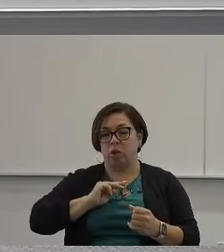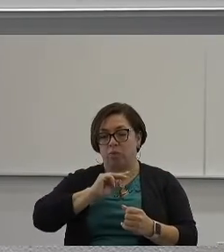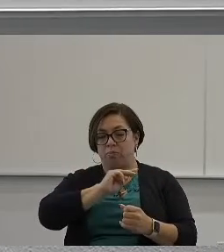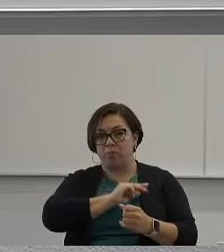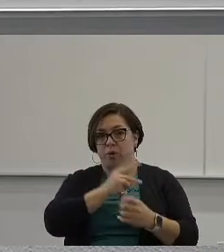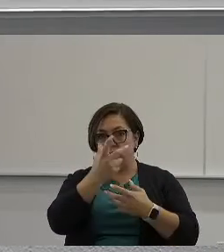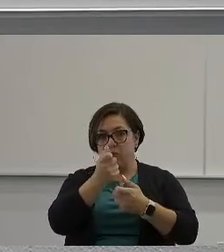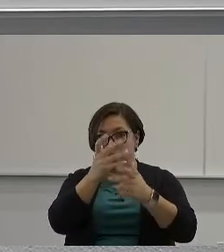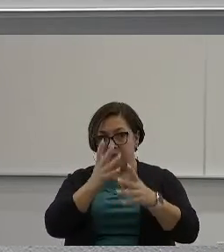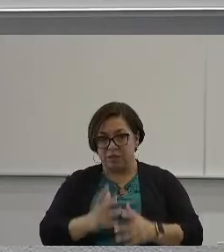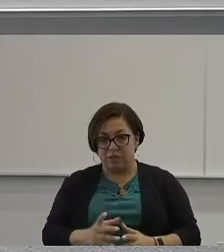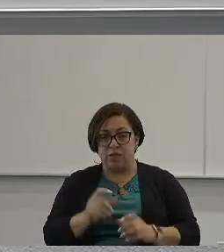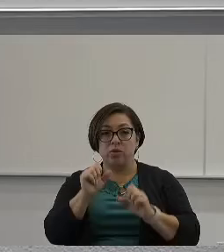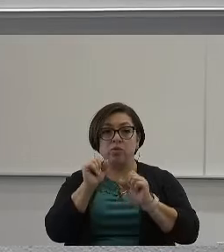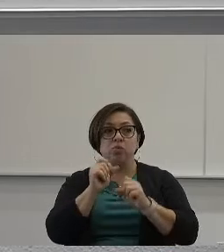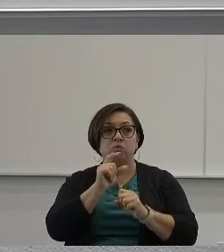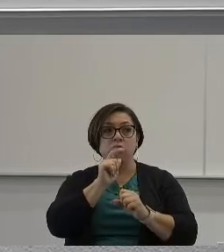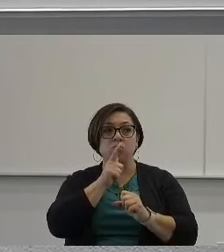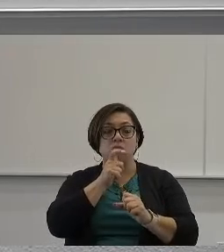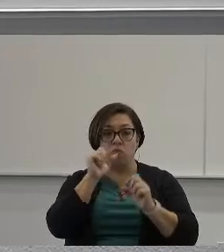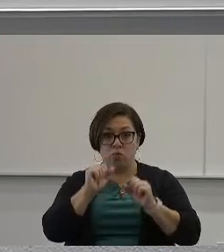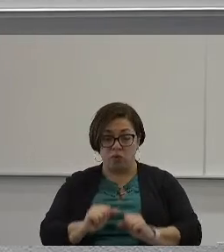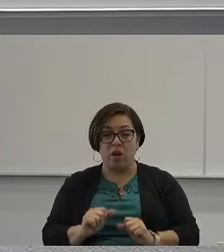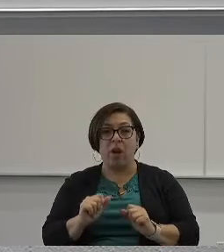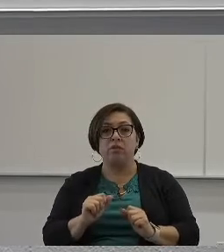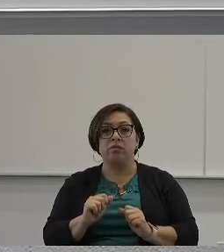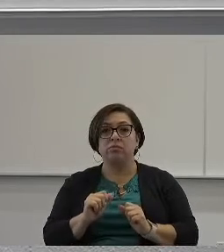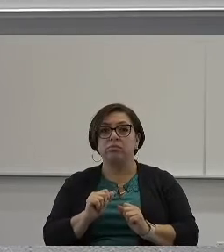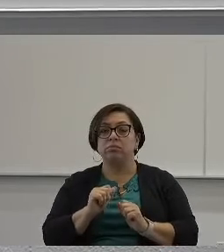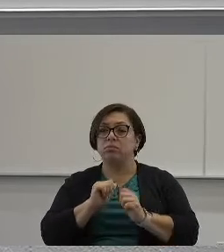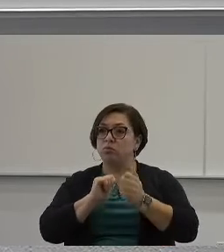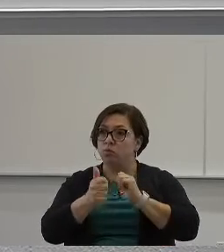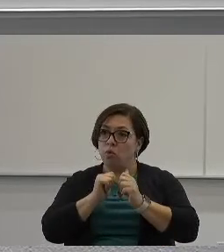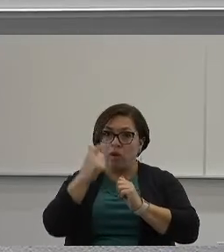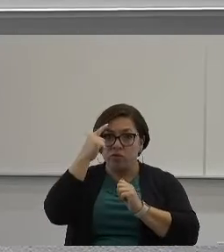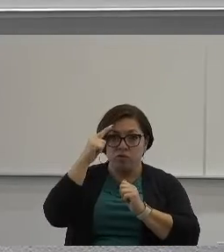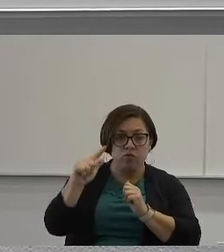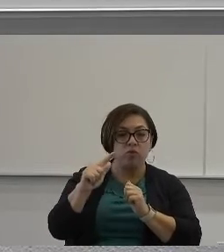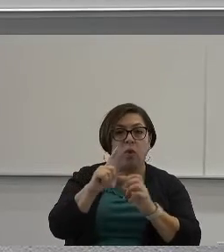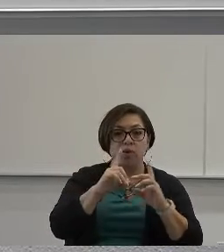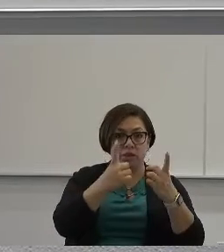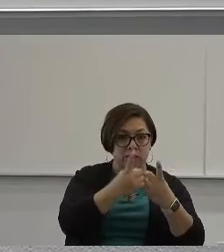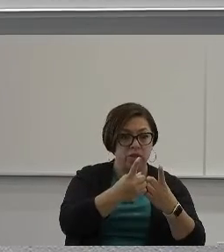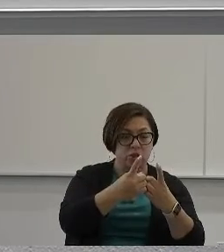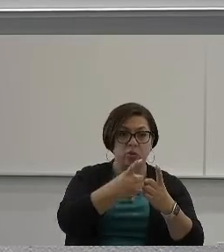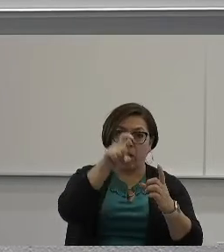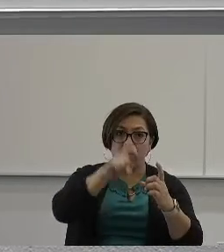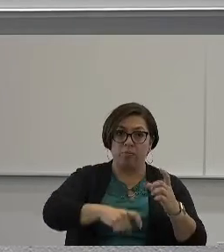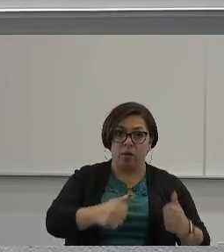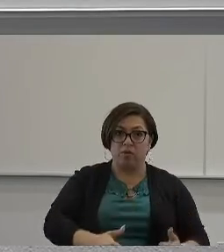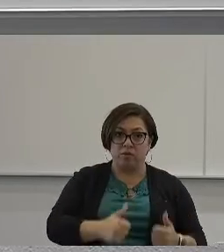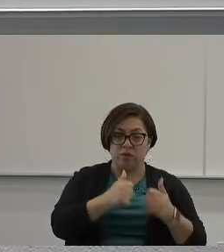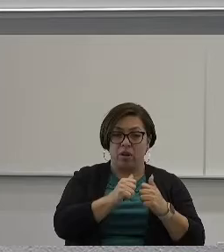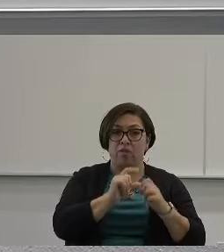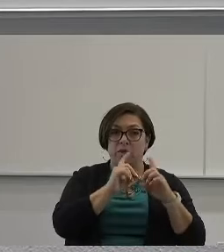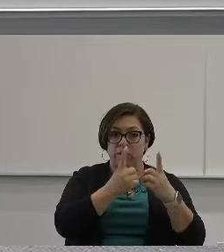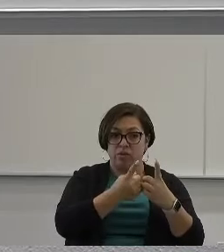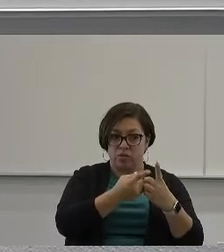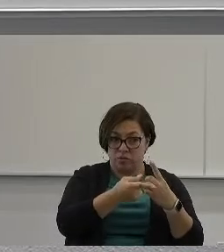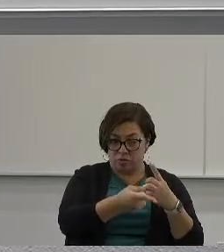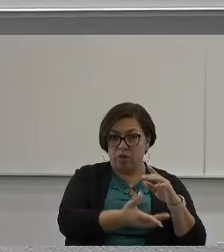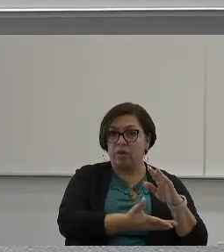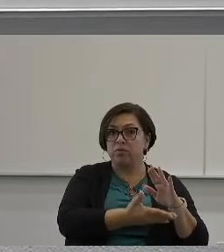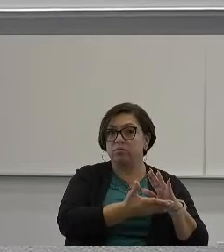who can run for a particular district, because a candidate for a seat on the board must live in the district for which they run, and